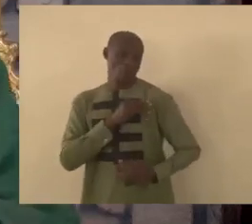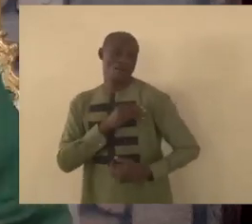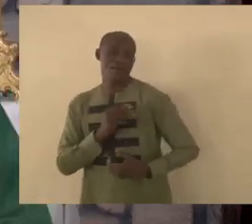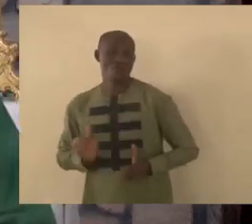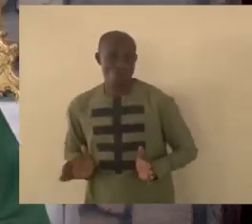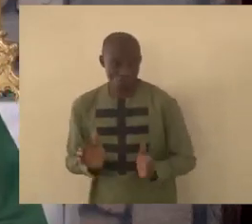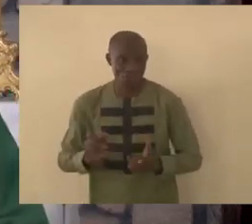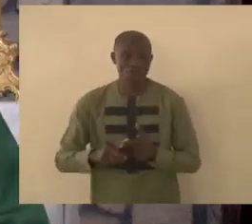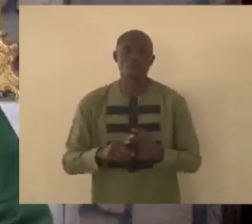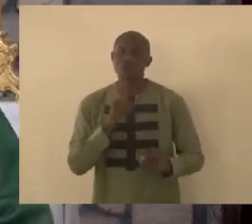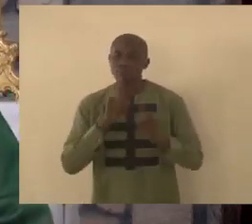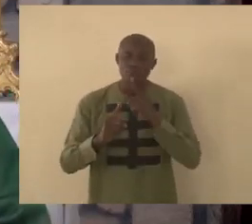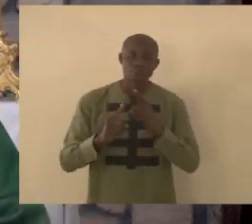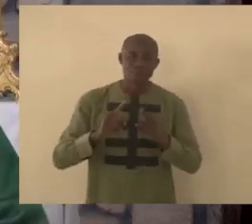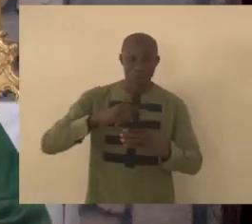to the people?